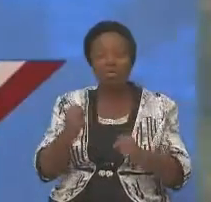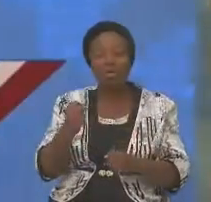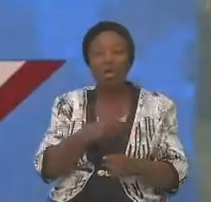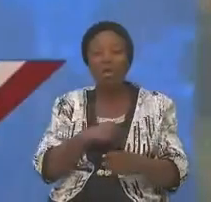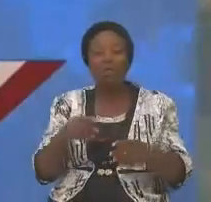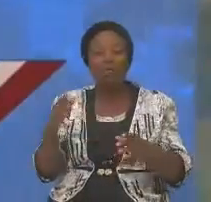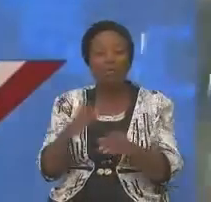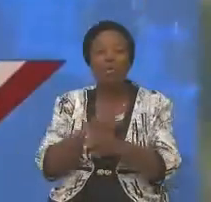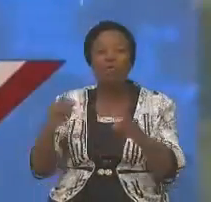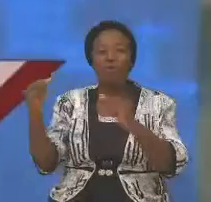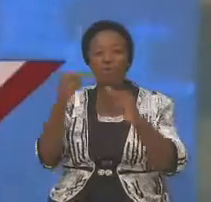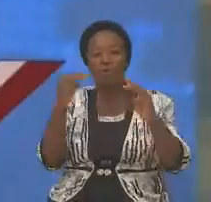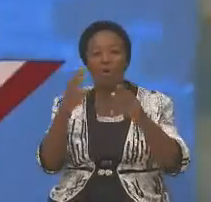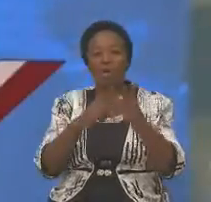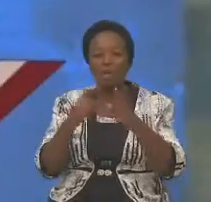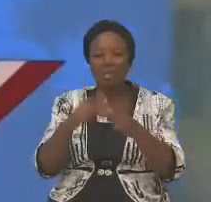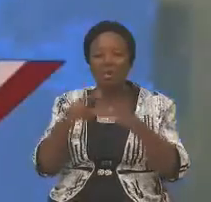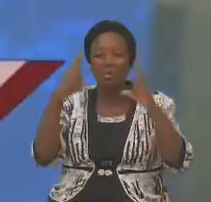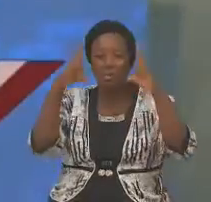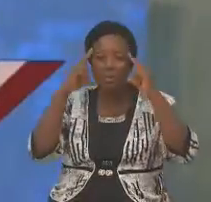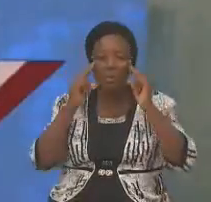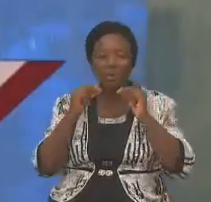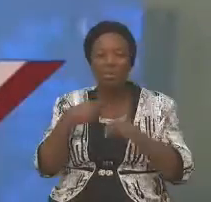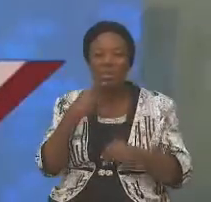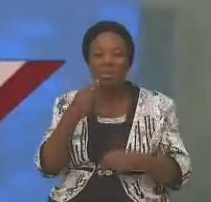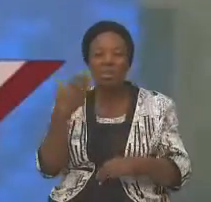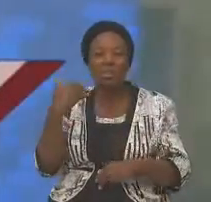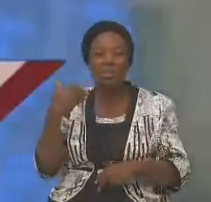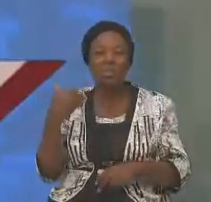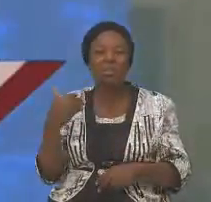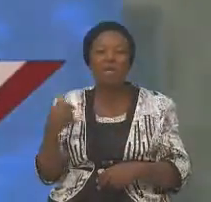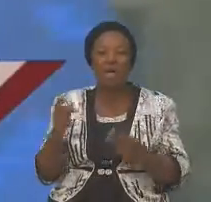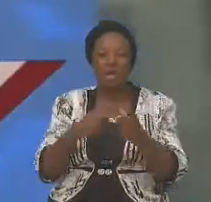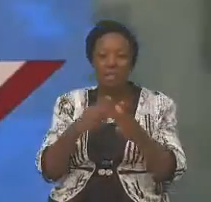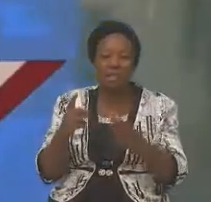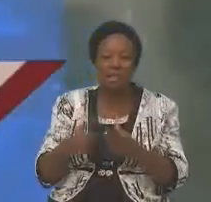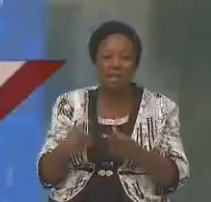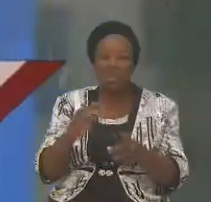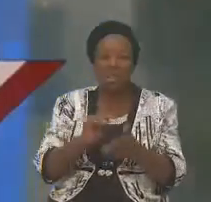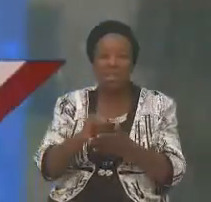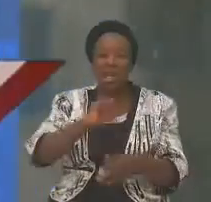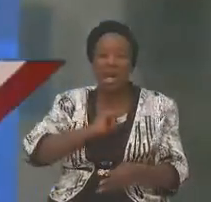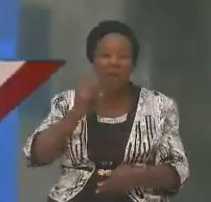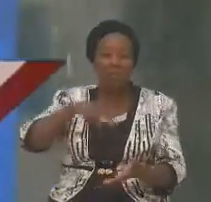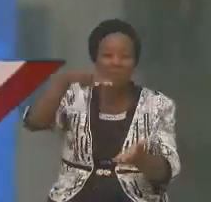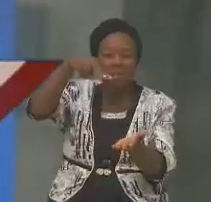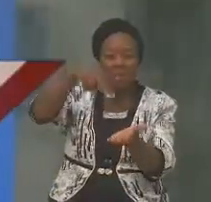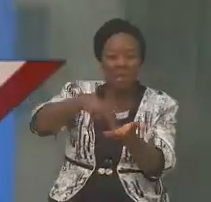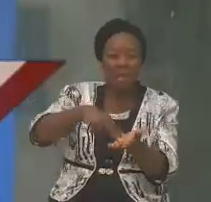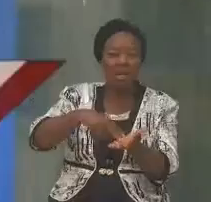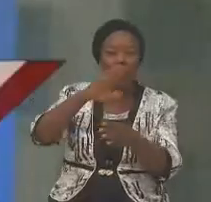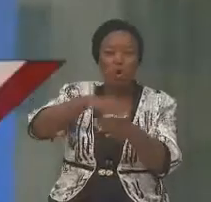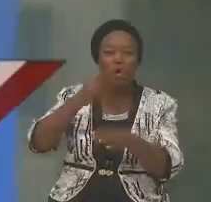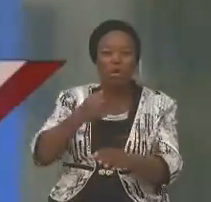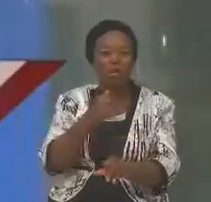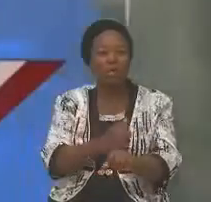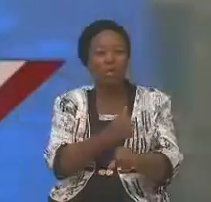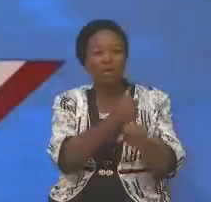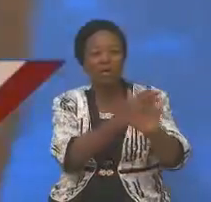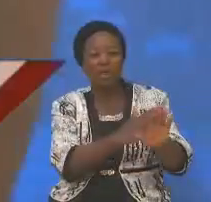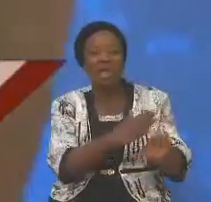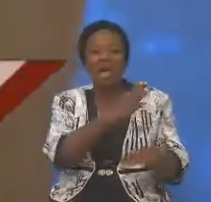were experienced in warfare. And then Moses sent Joshua. He said, go and confront them. I